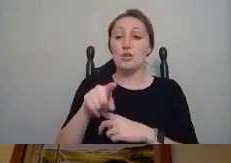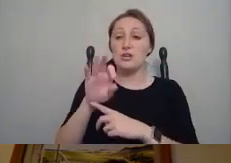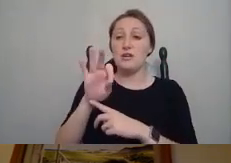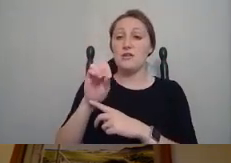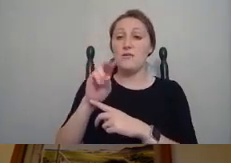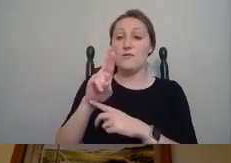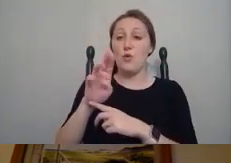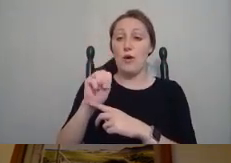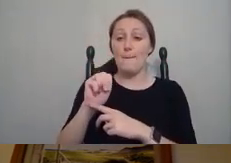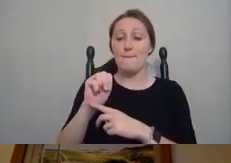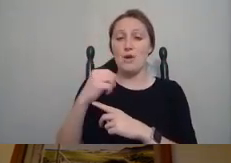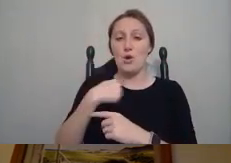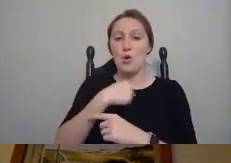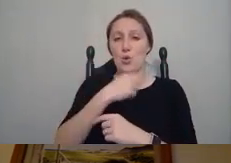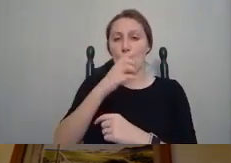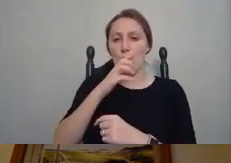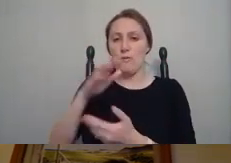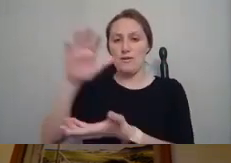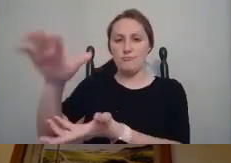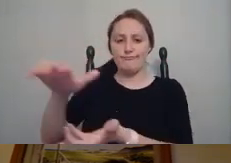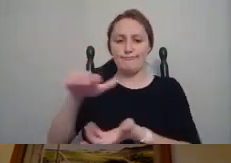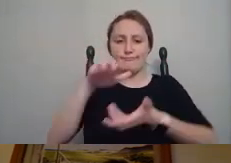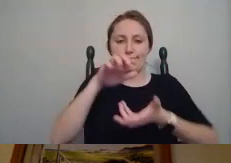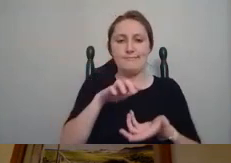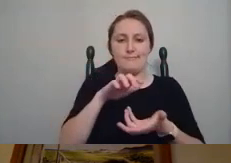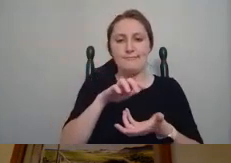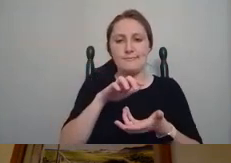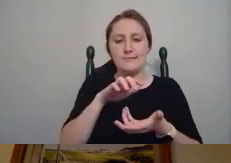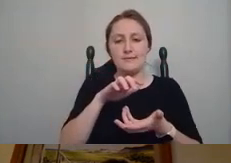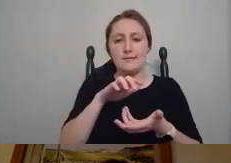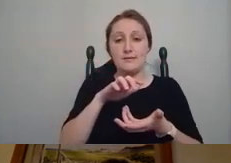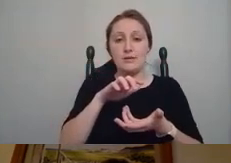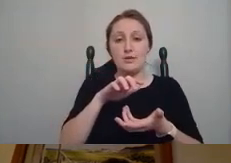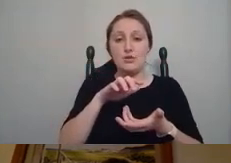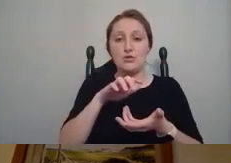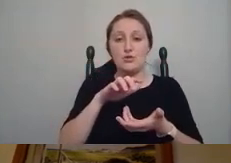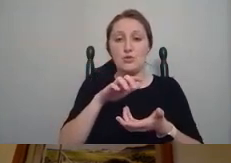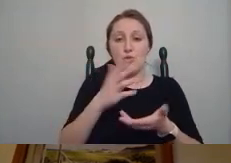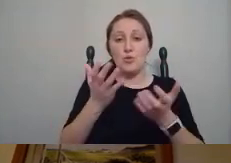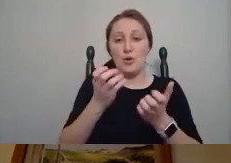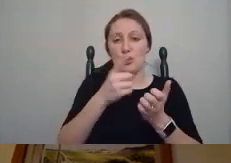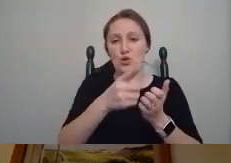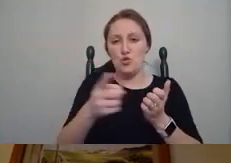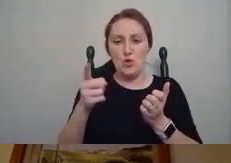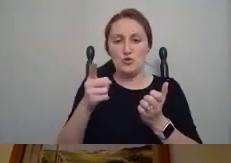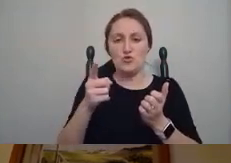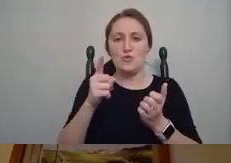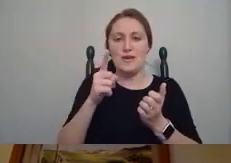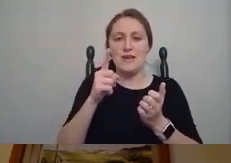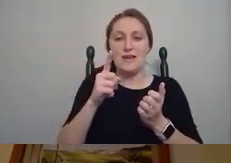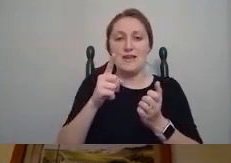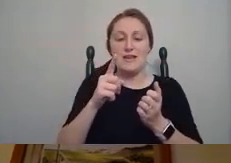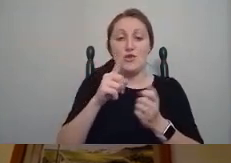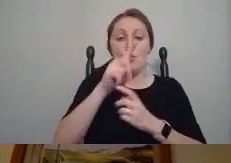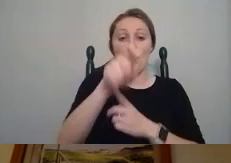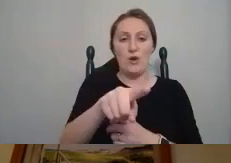we're going to take back. We ask you to ask questions one at a time so we can group them by the category and provide some